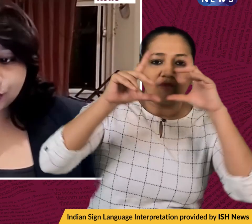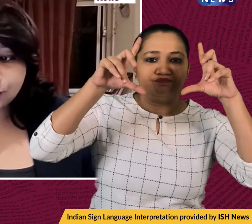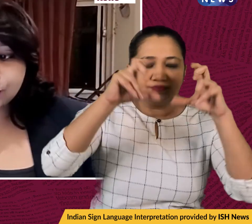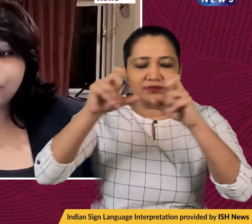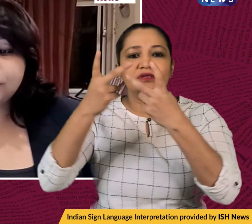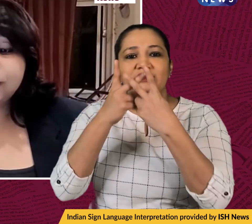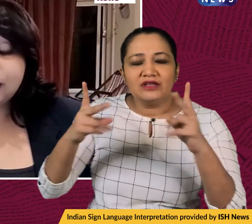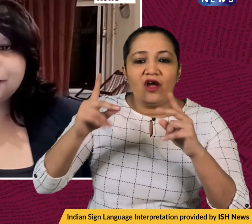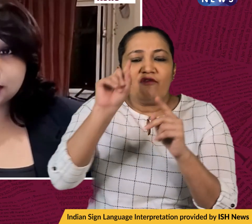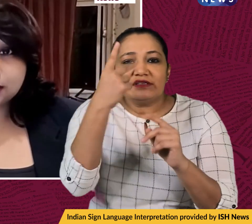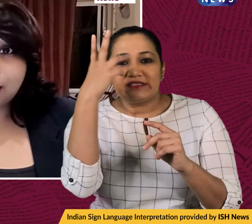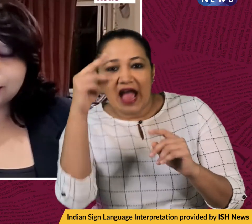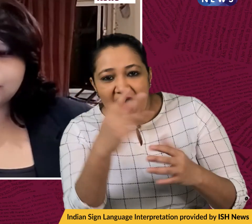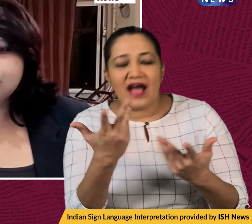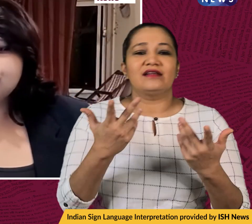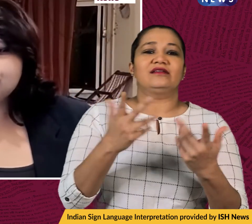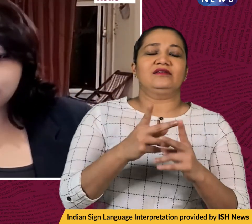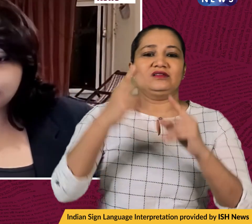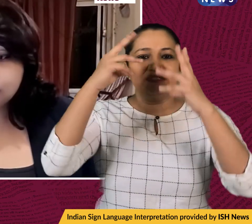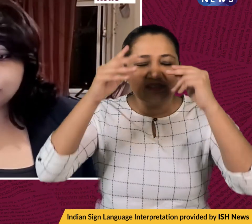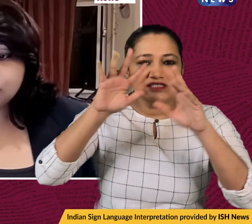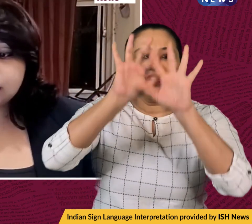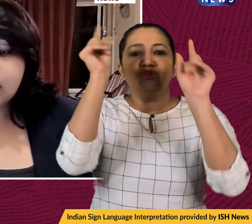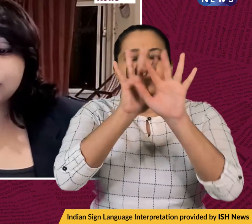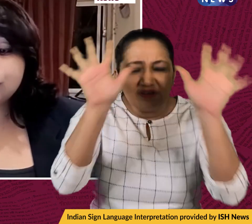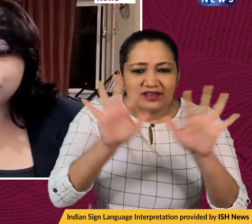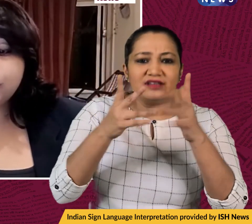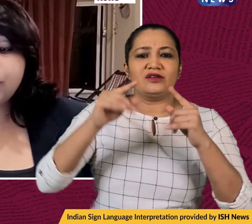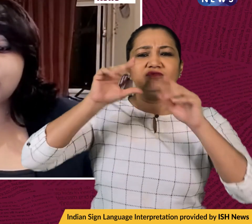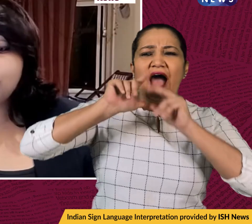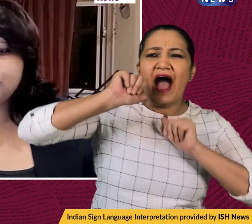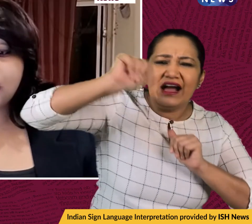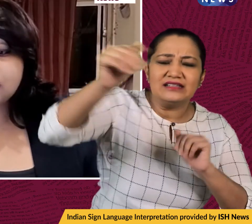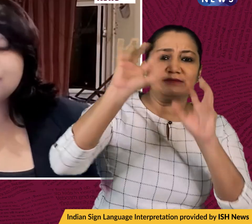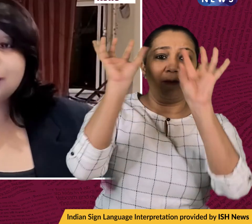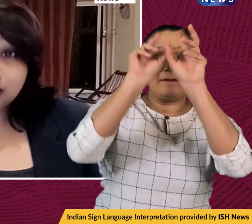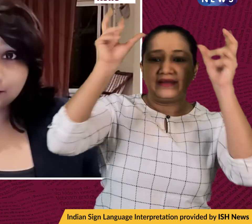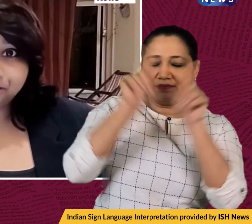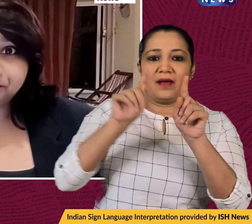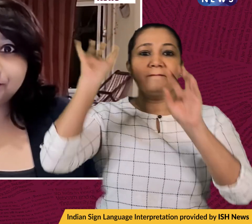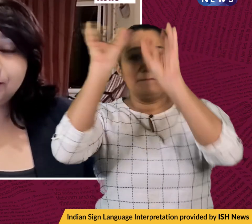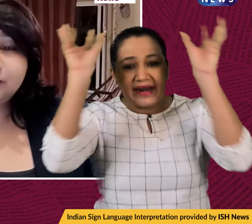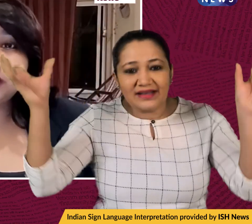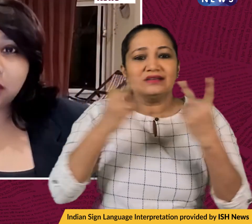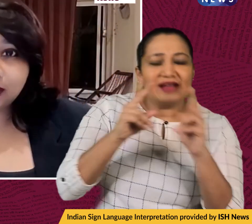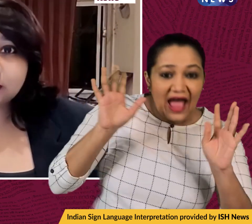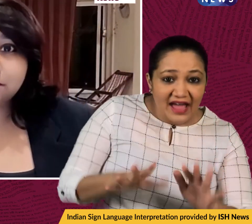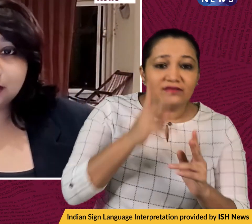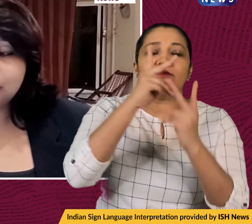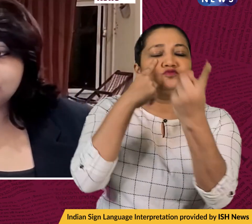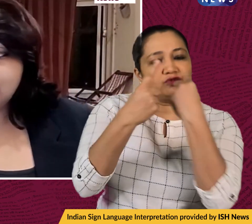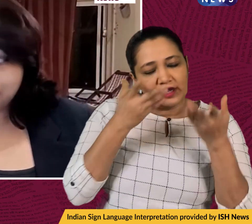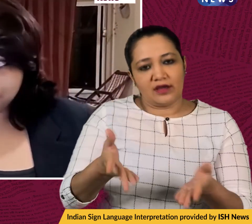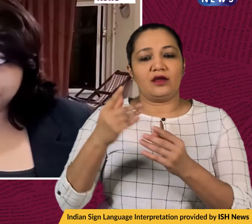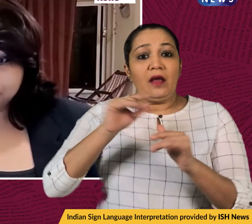take pictures of the very first stars to shine in the universe and to probe far off planets to see if they might